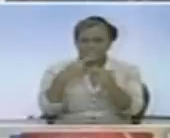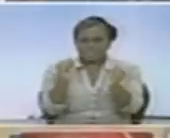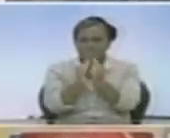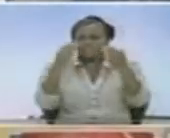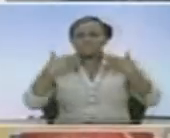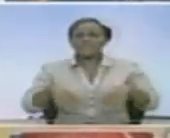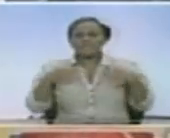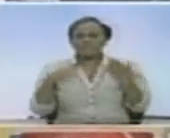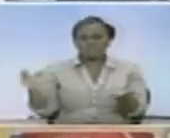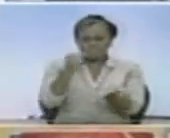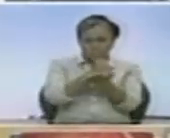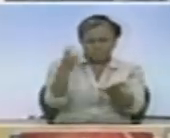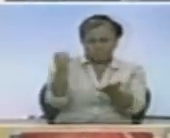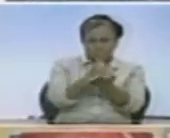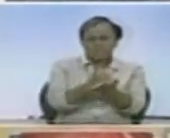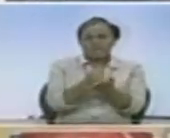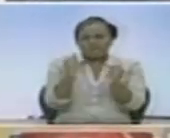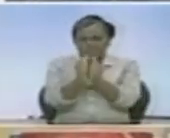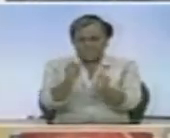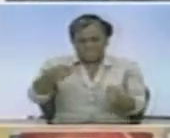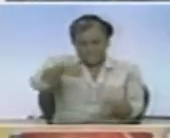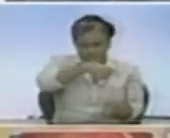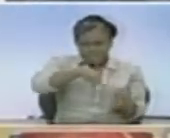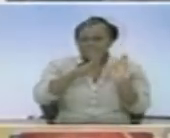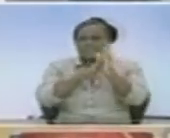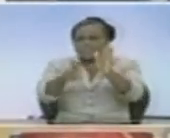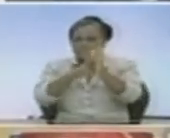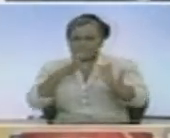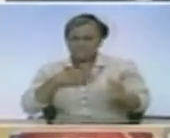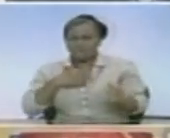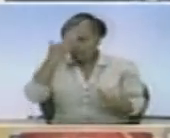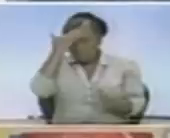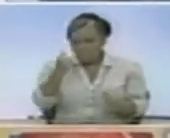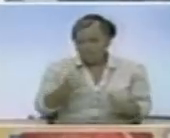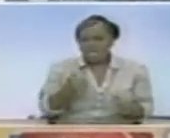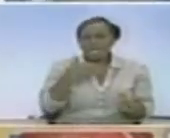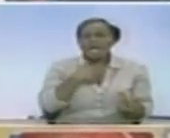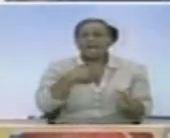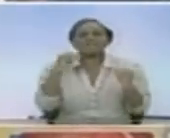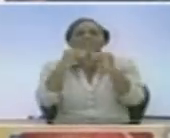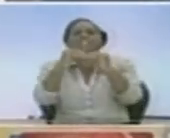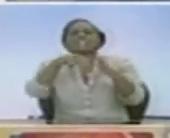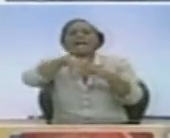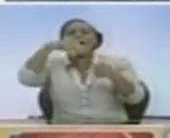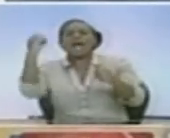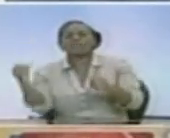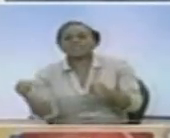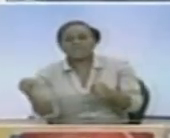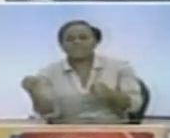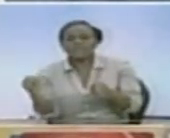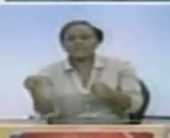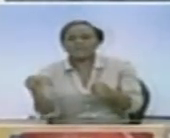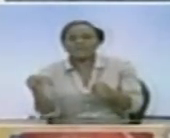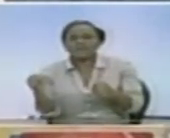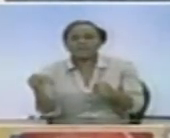are elected by us to represent us. Mm. Why then should we have meetings outside when we have